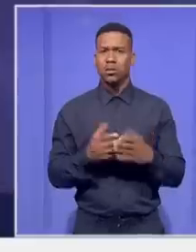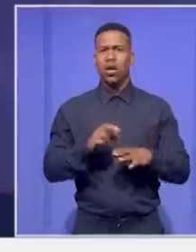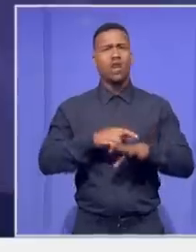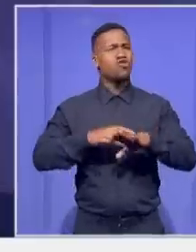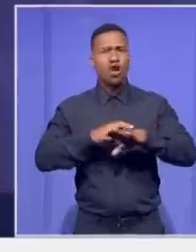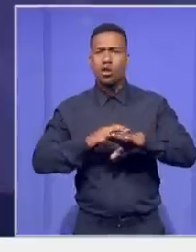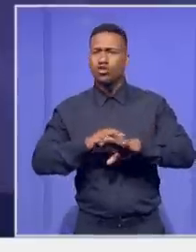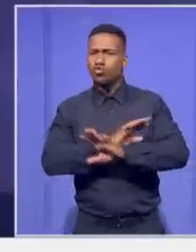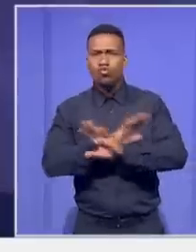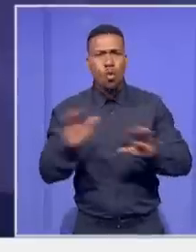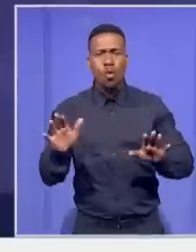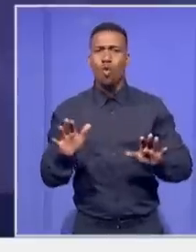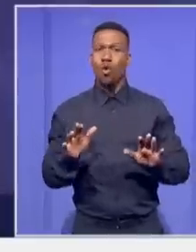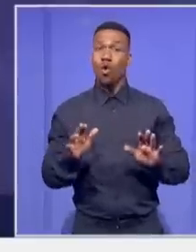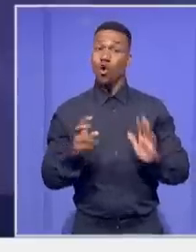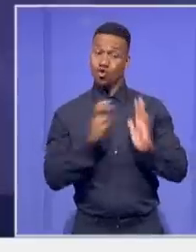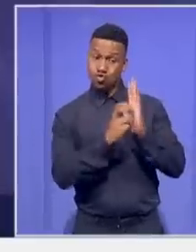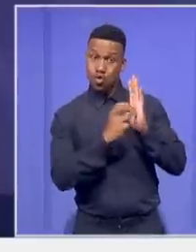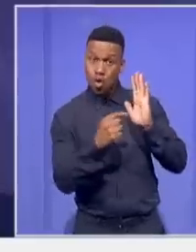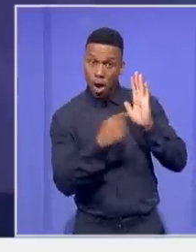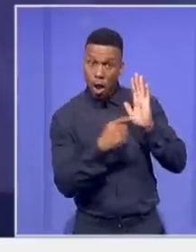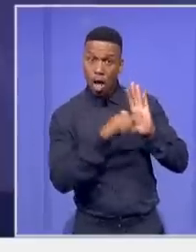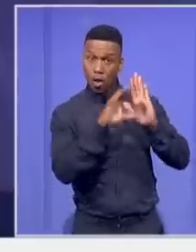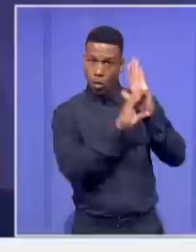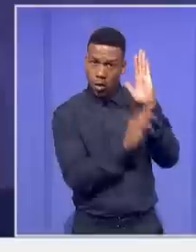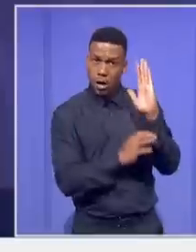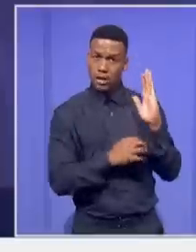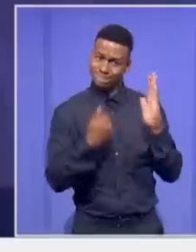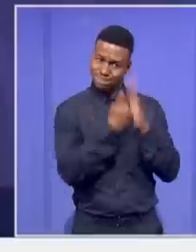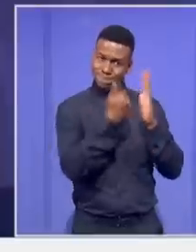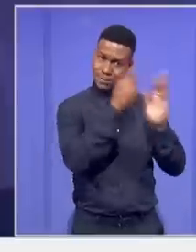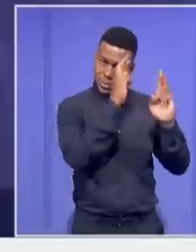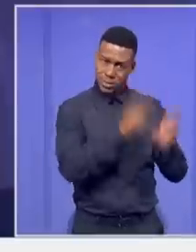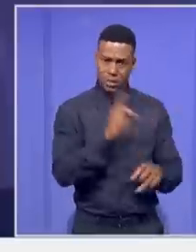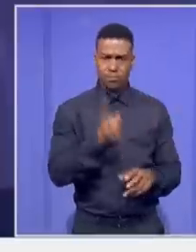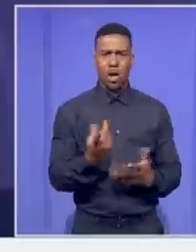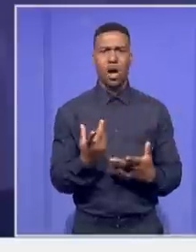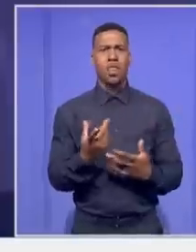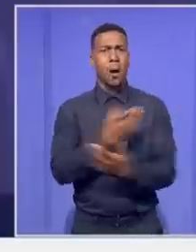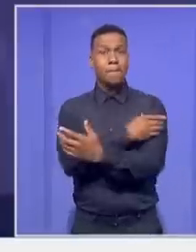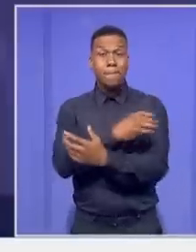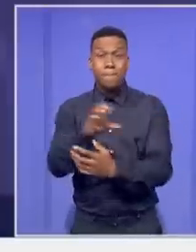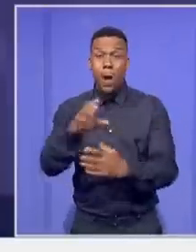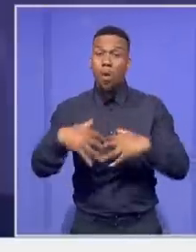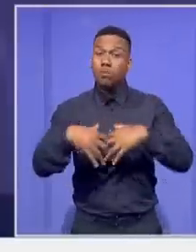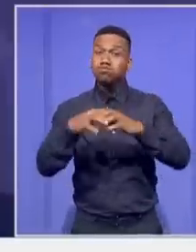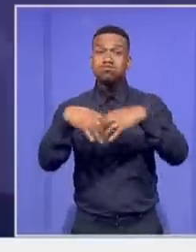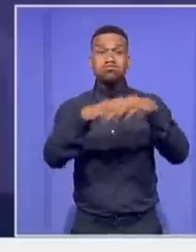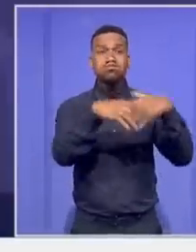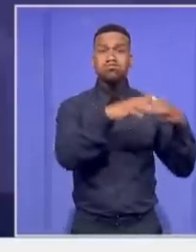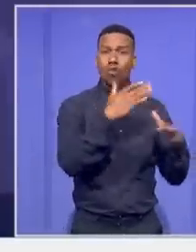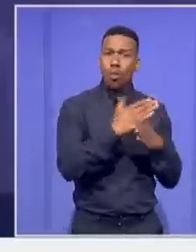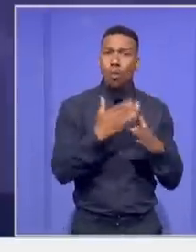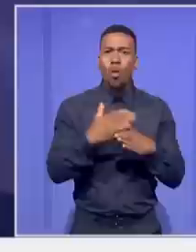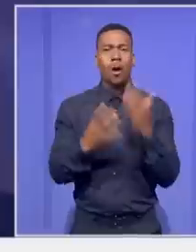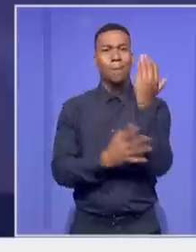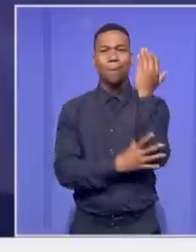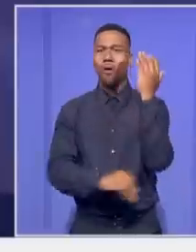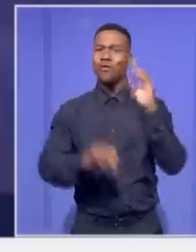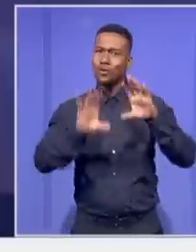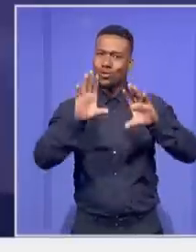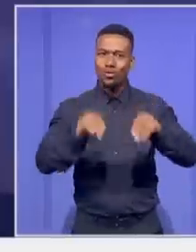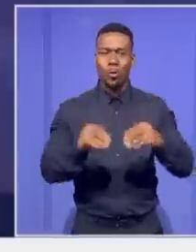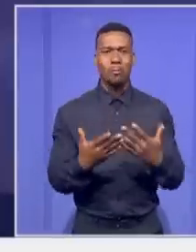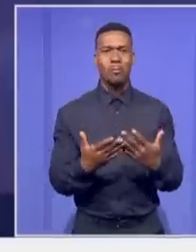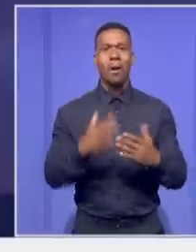and the constitution, the power of a market economy to create jobs and lift people out of poverty, and building a